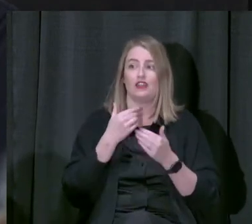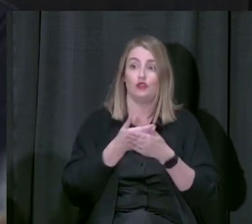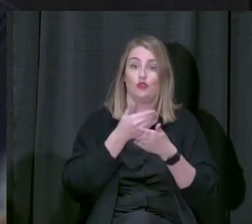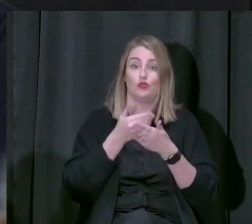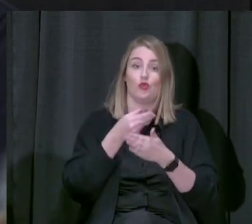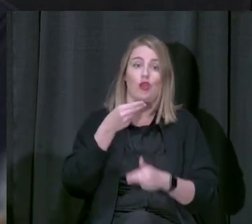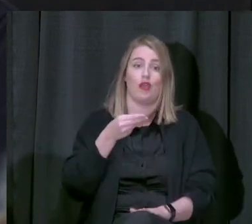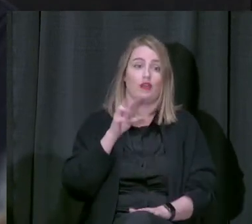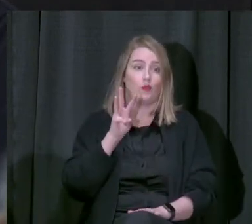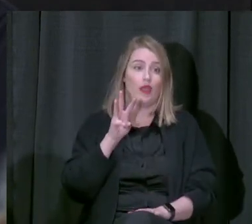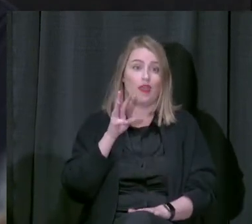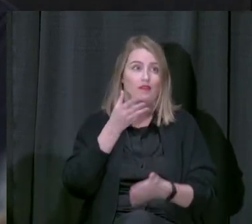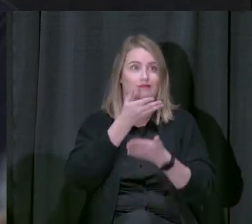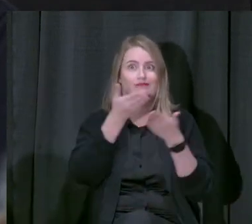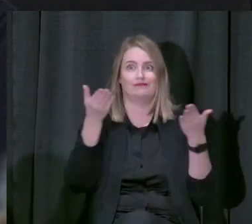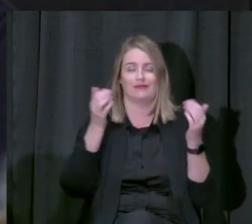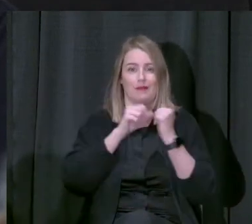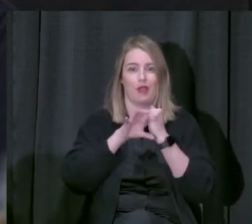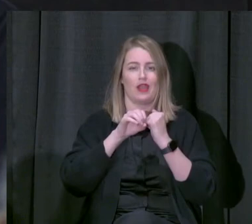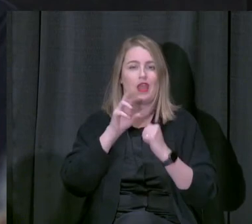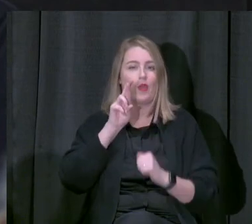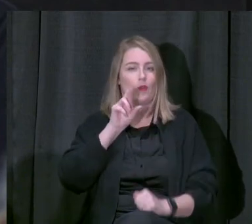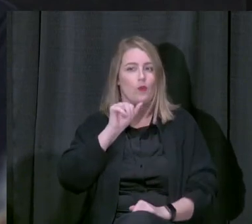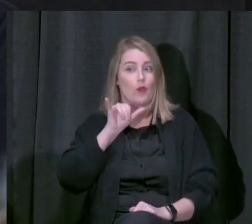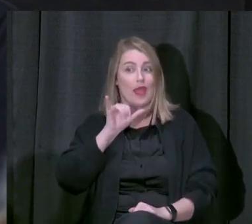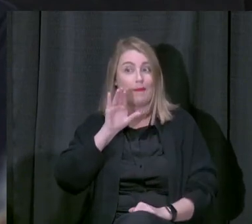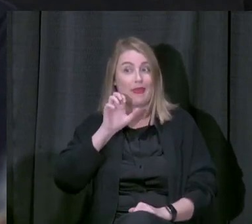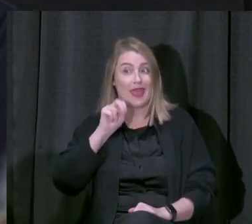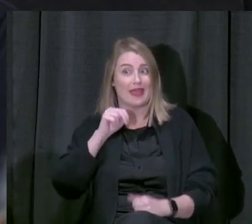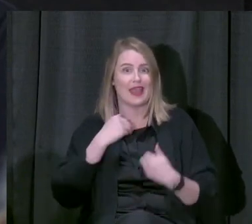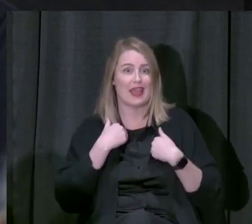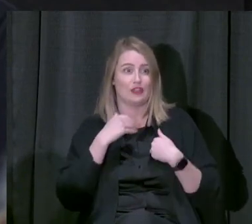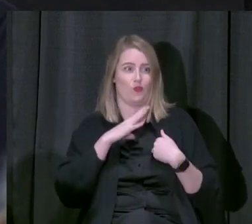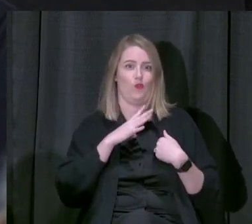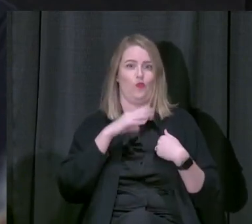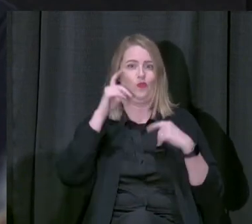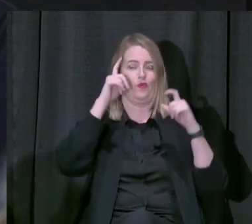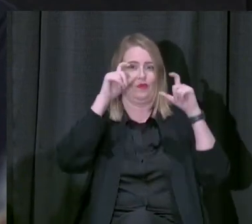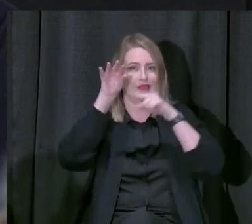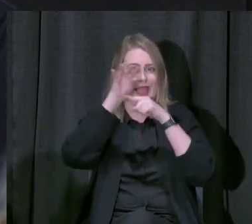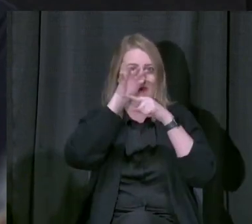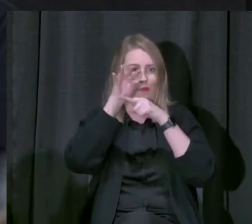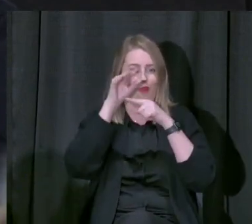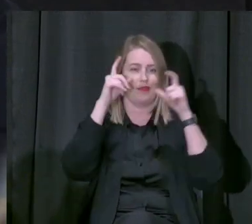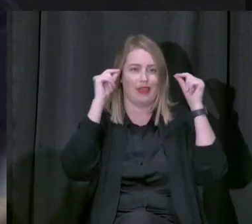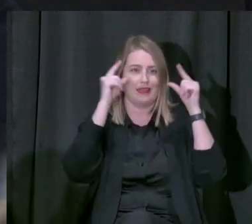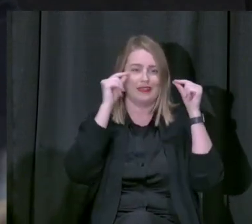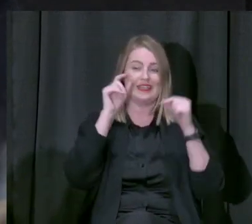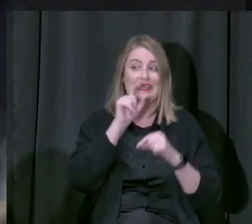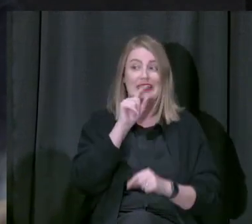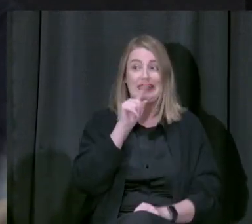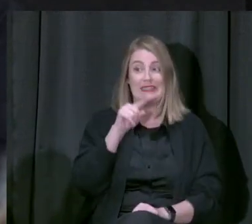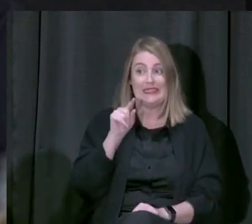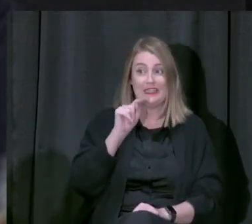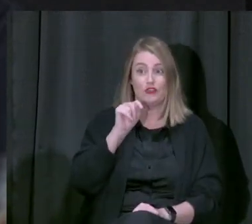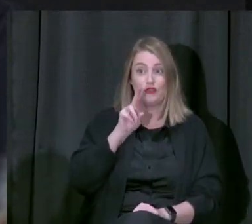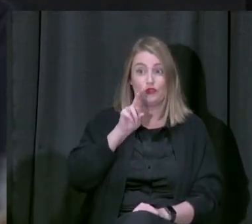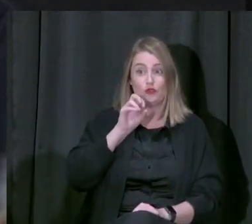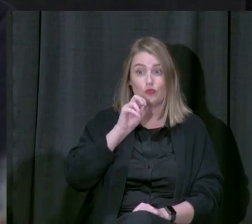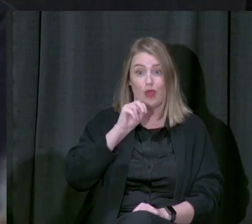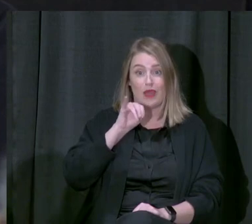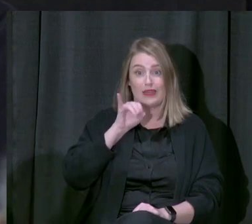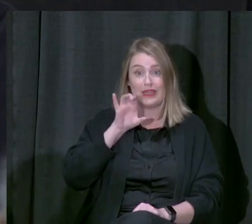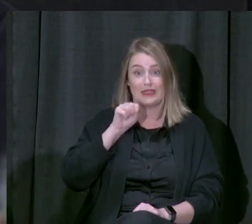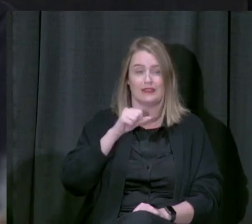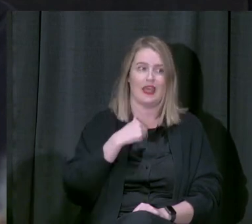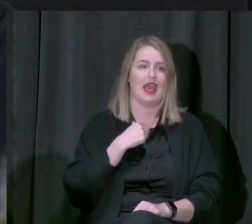hardware on the market, Ray-Ban has some cool camera glasses, Zetronics. I have a couple of pairs,